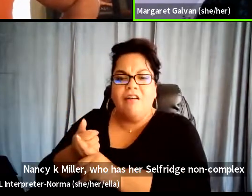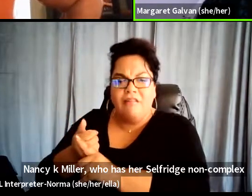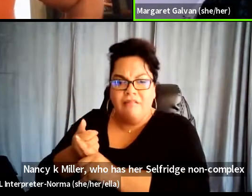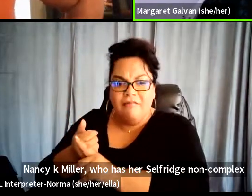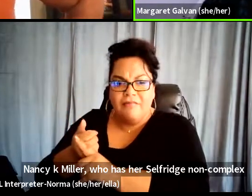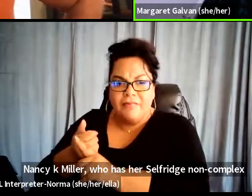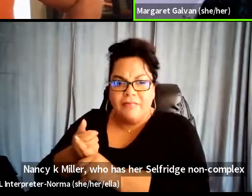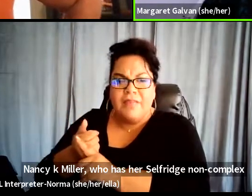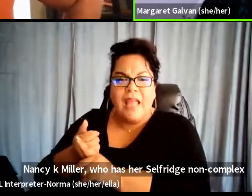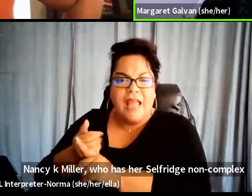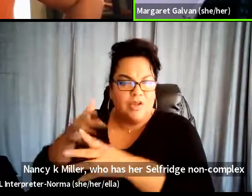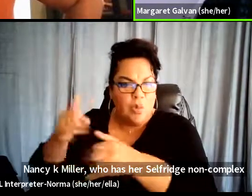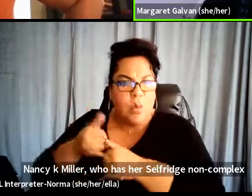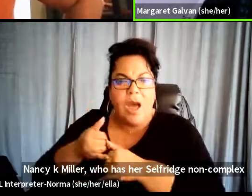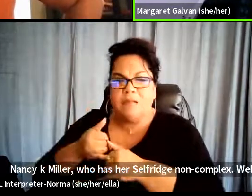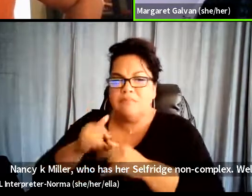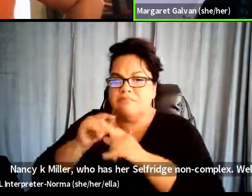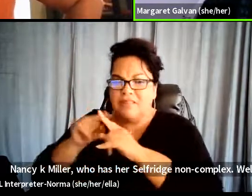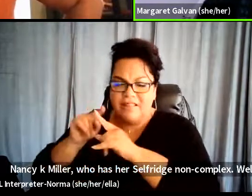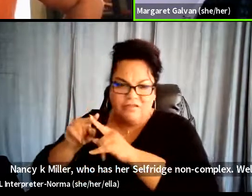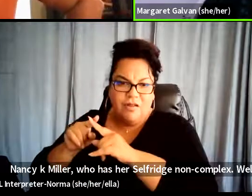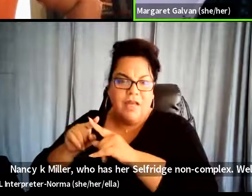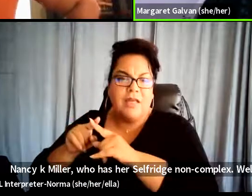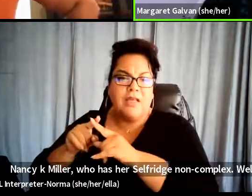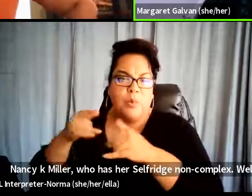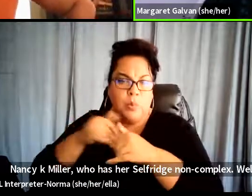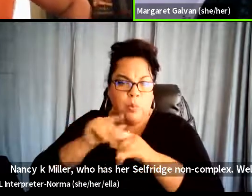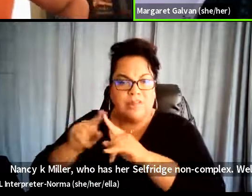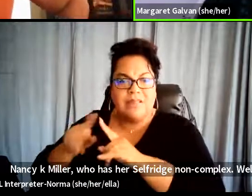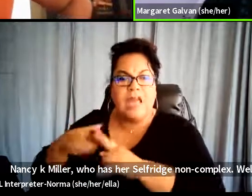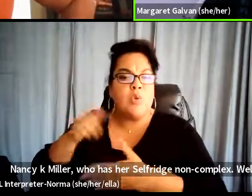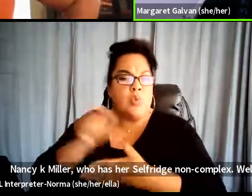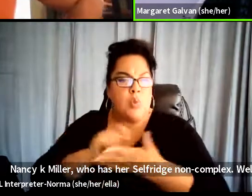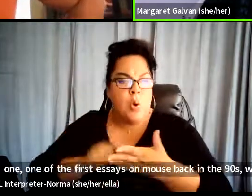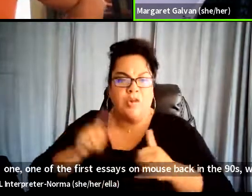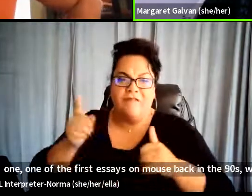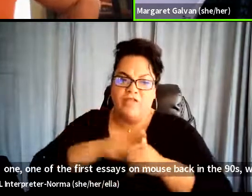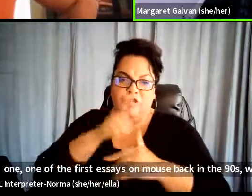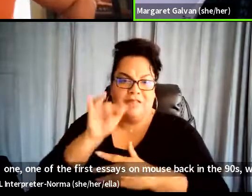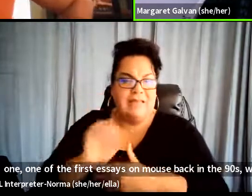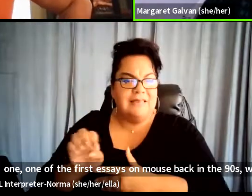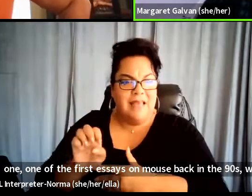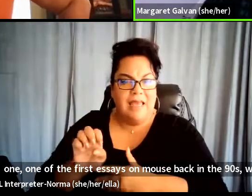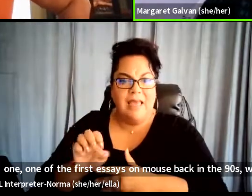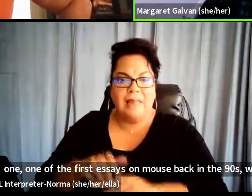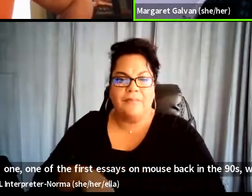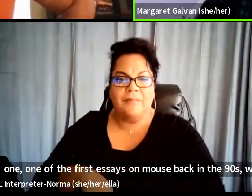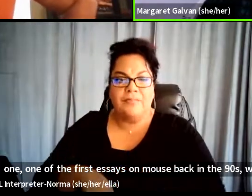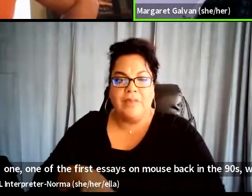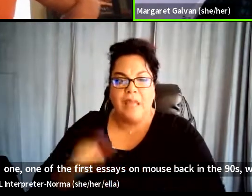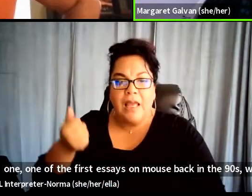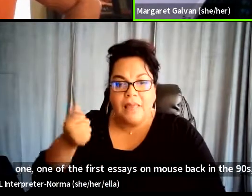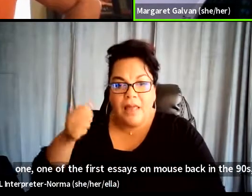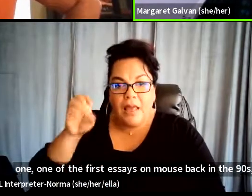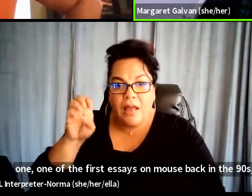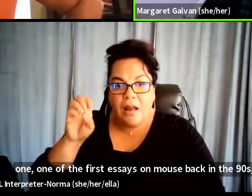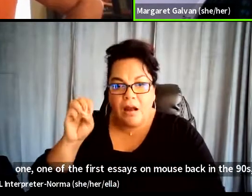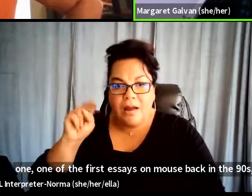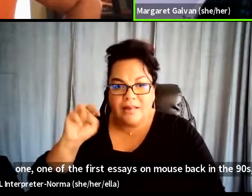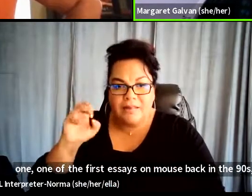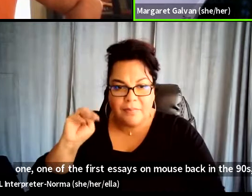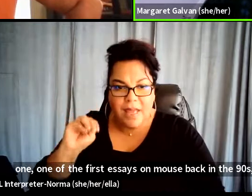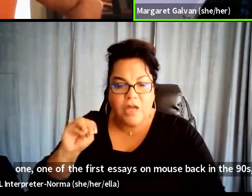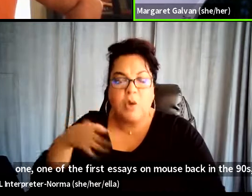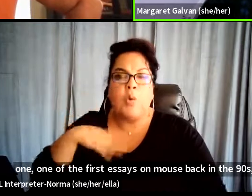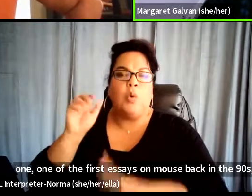well, one, one of the first essays on mouse back in the nineties, um, who, uh, Tanir Oxman, who's written a wonderful monograph on Jewish